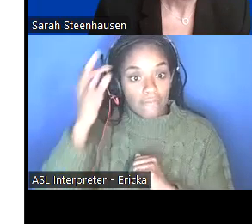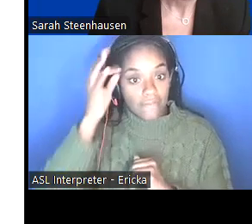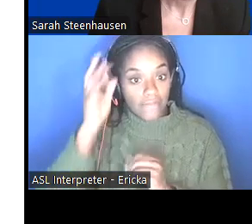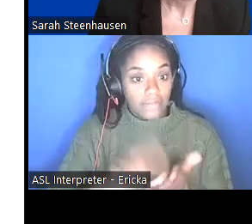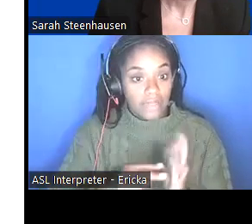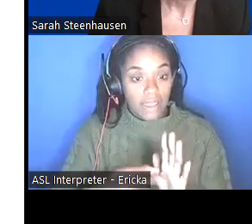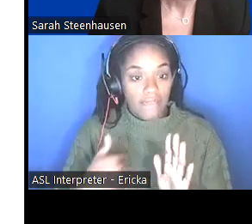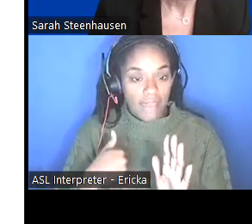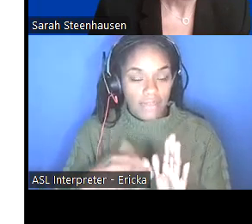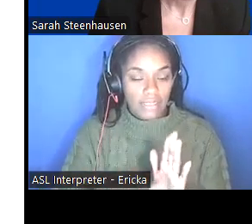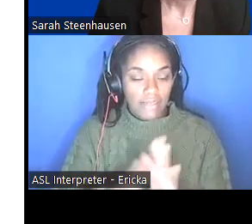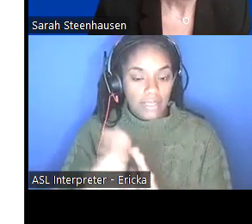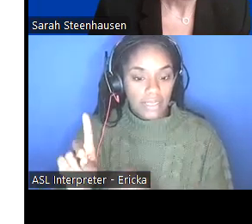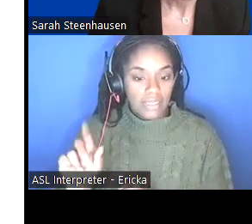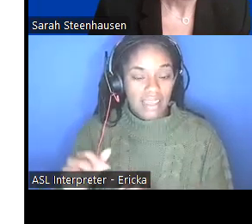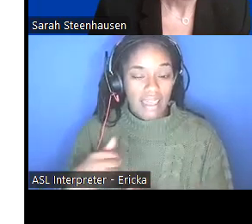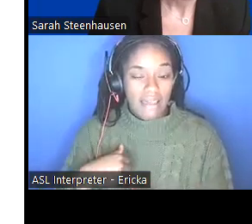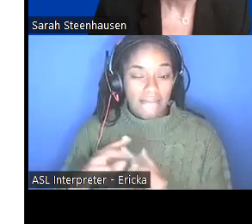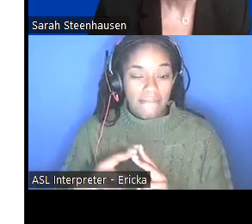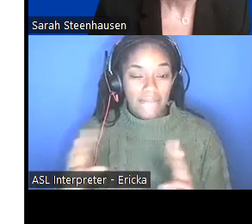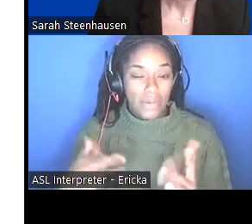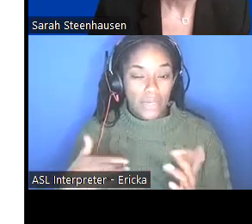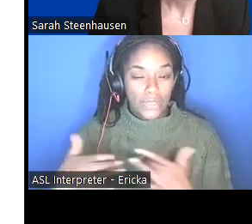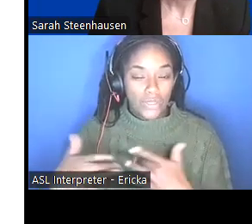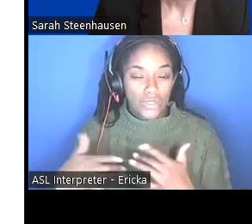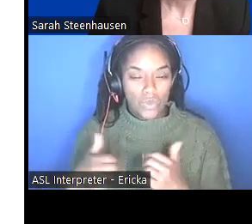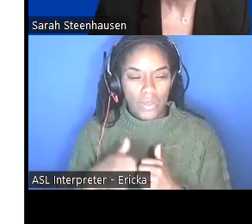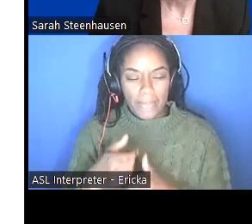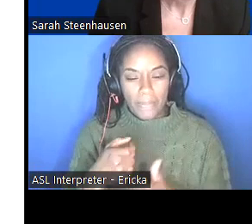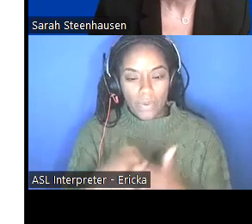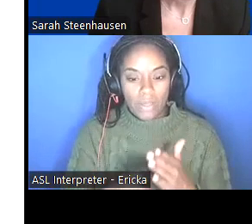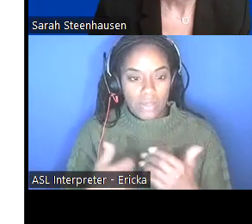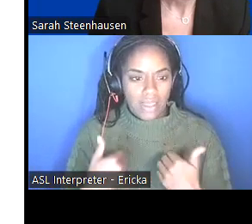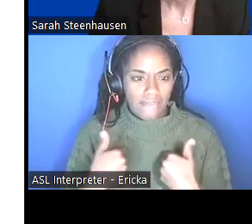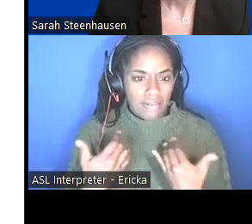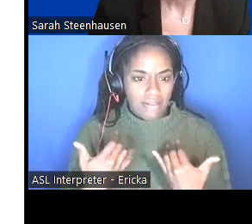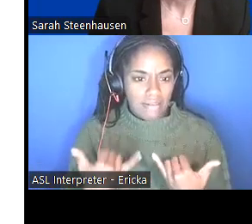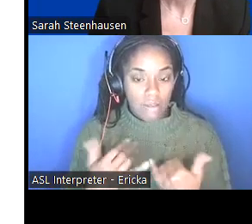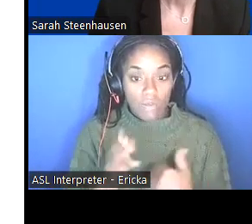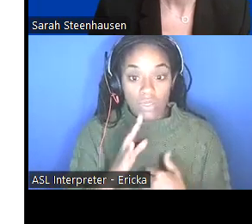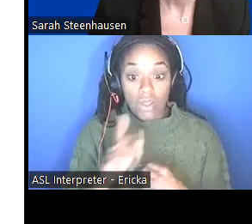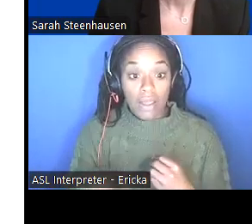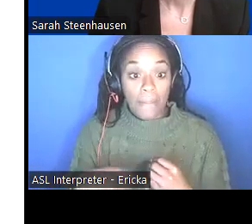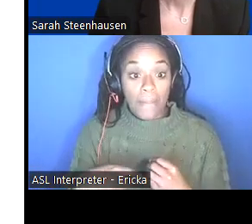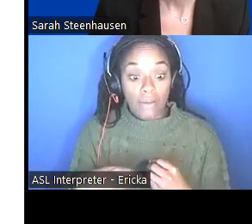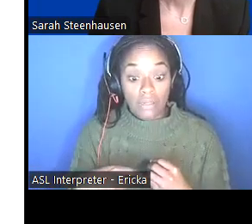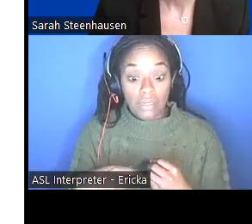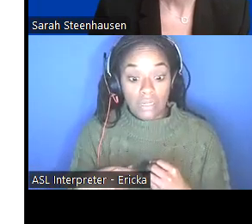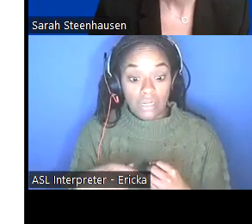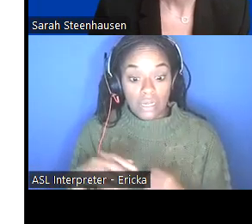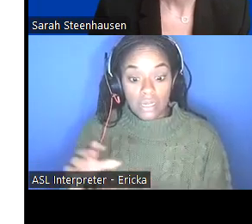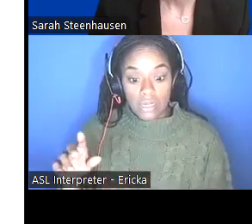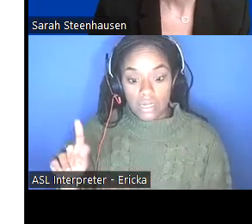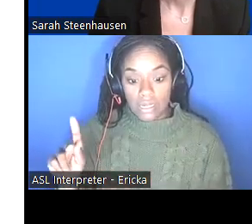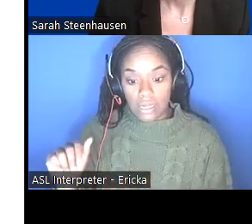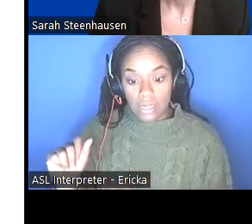developmental disability, I'm very concerned with this crisis we have now. We're talking about a Katrina